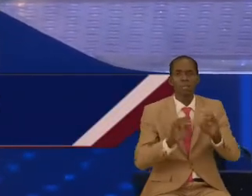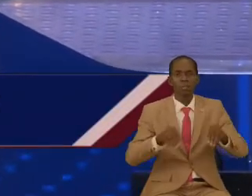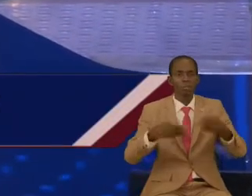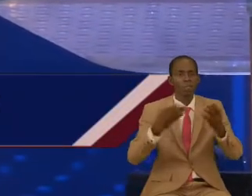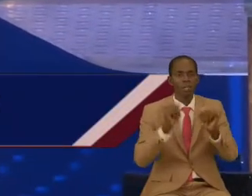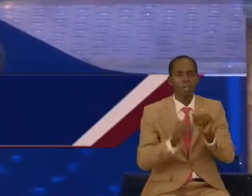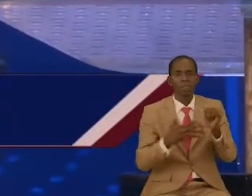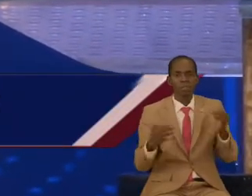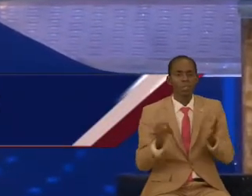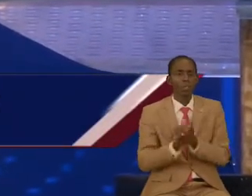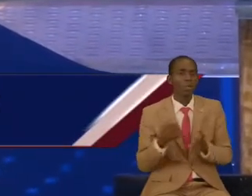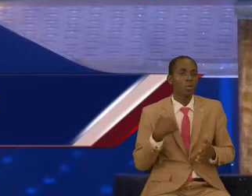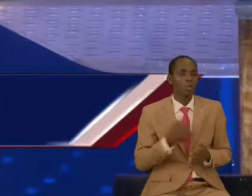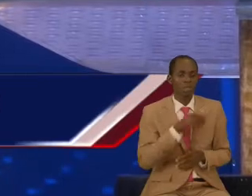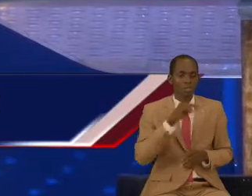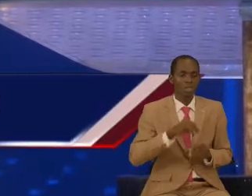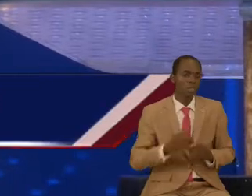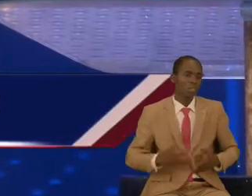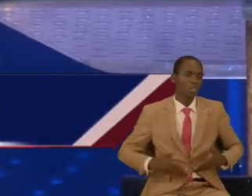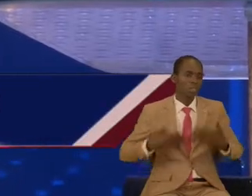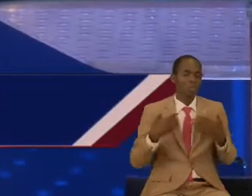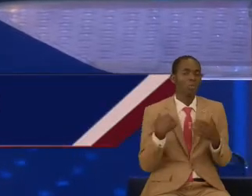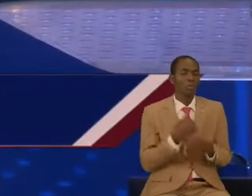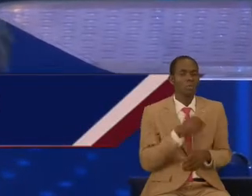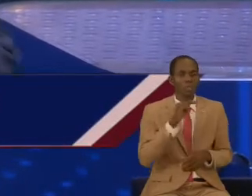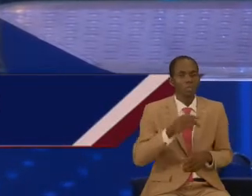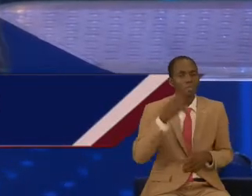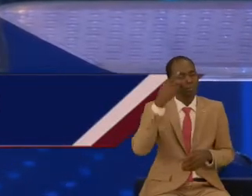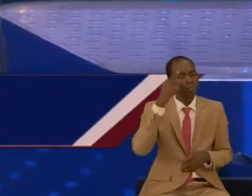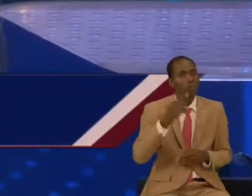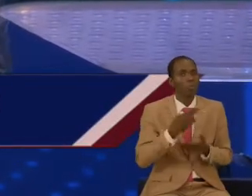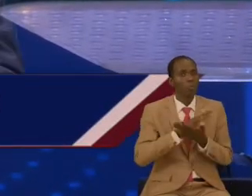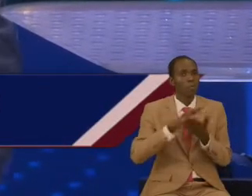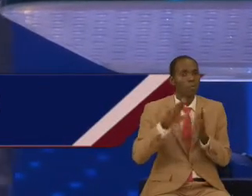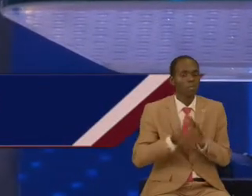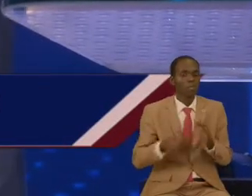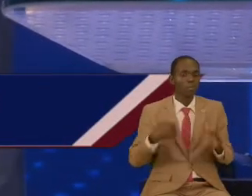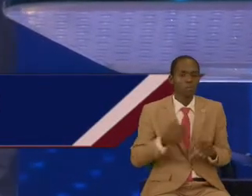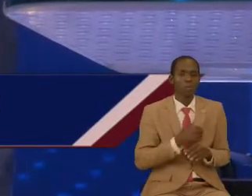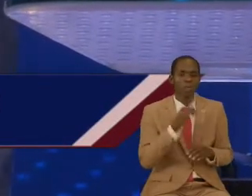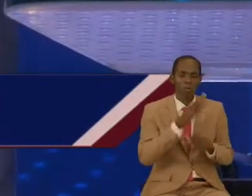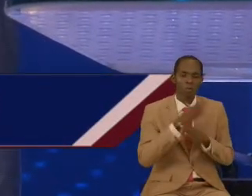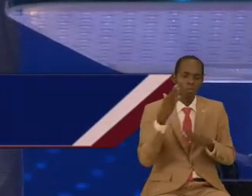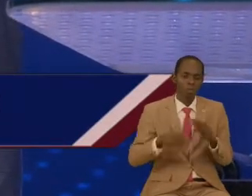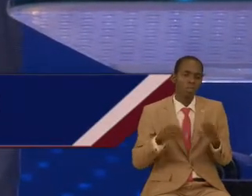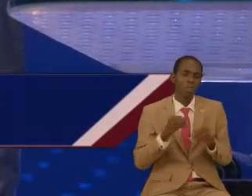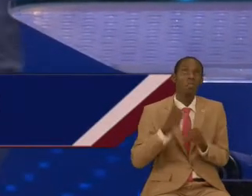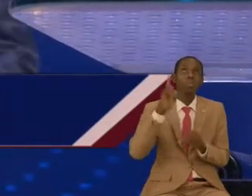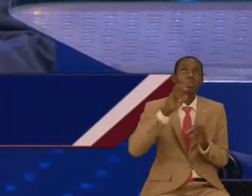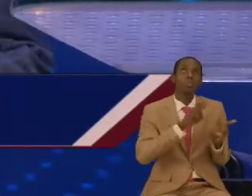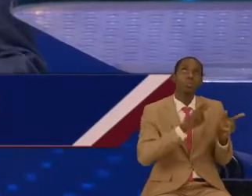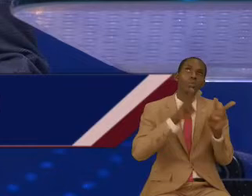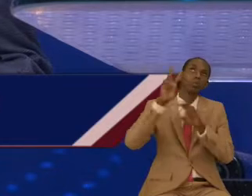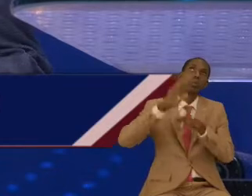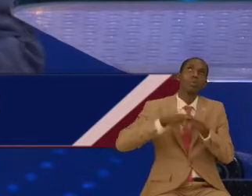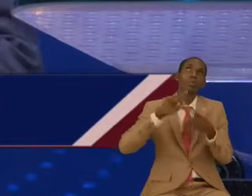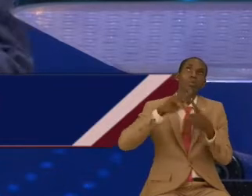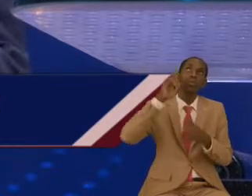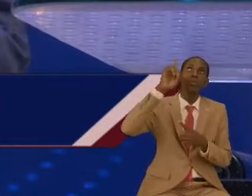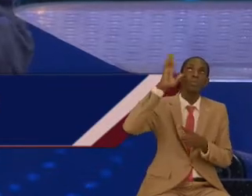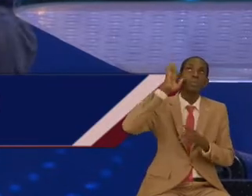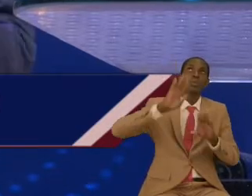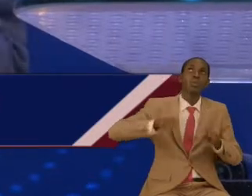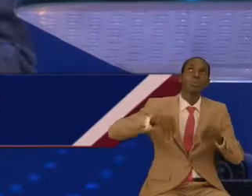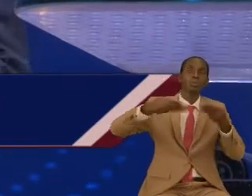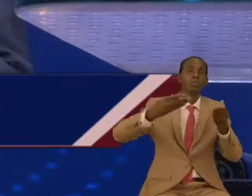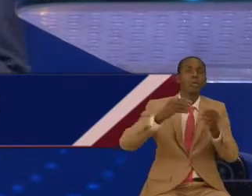in life, that we need for godliness, and you are complete in him. Look up to him. He'll supply